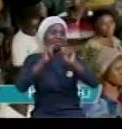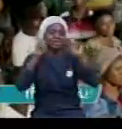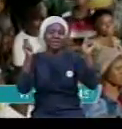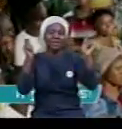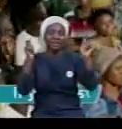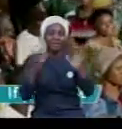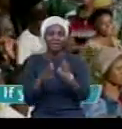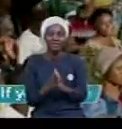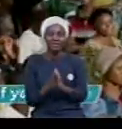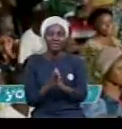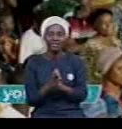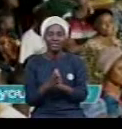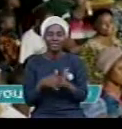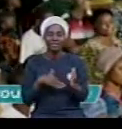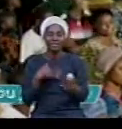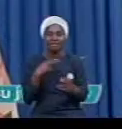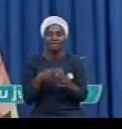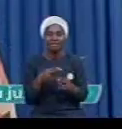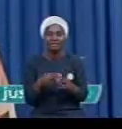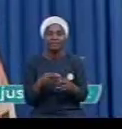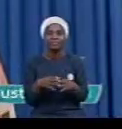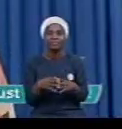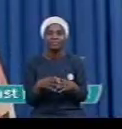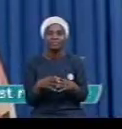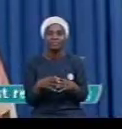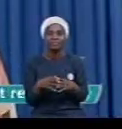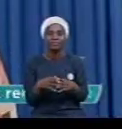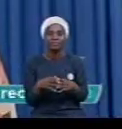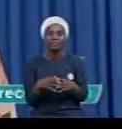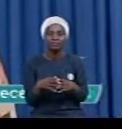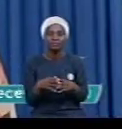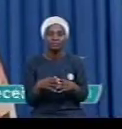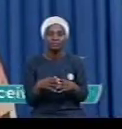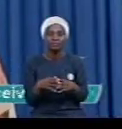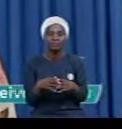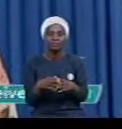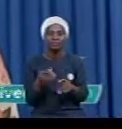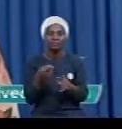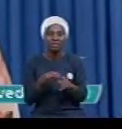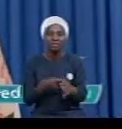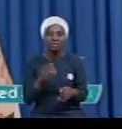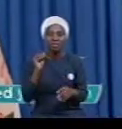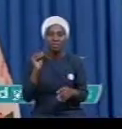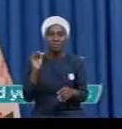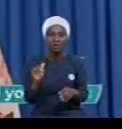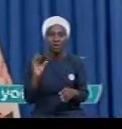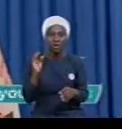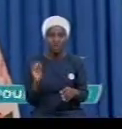Oruko mi ni arabirin Isola Grace. Mo wa lati Oyo region.